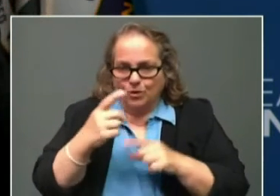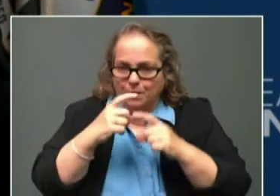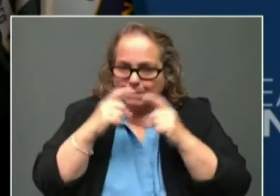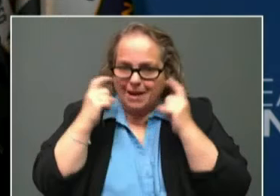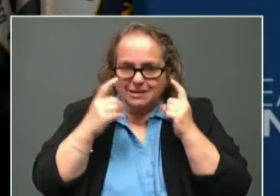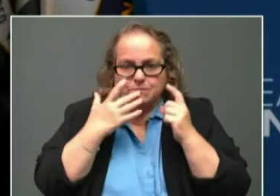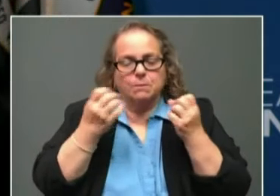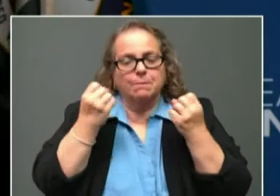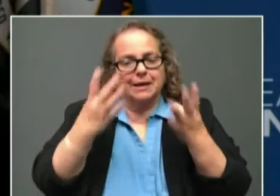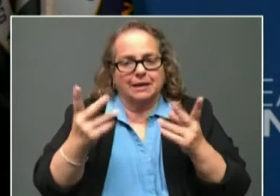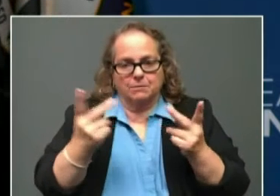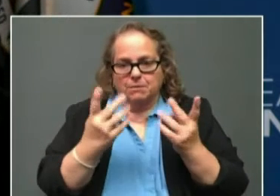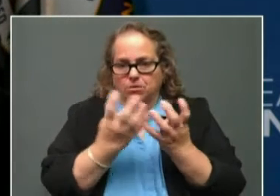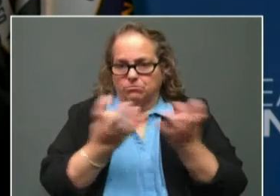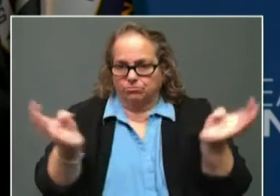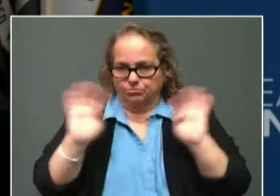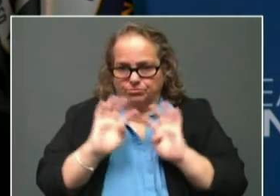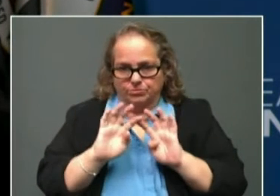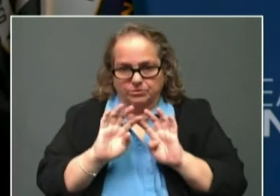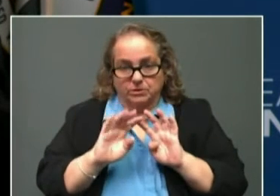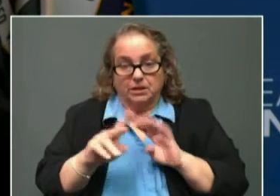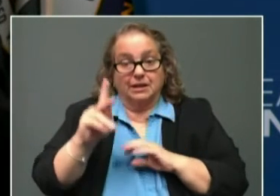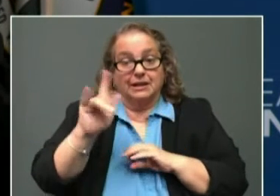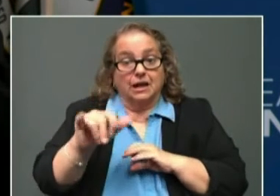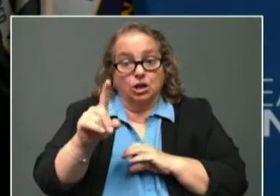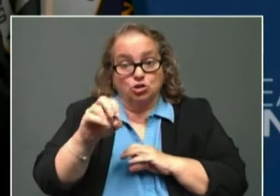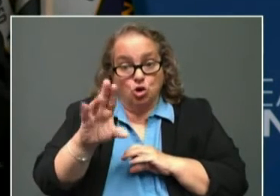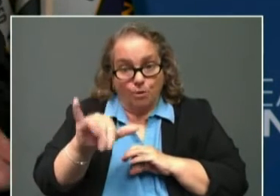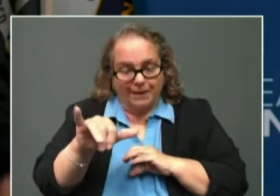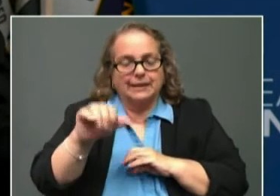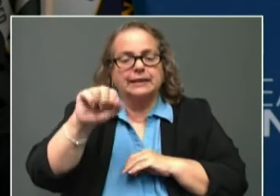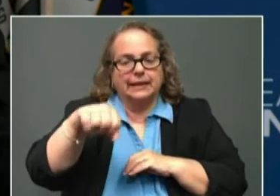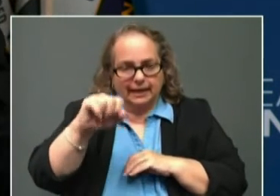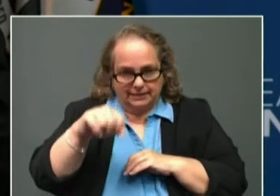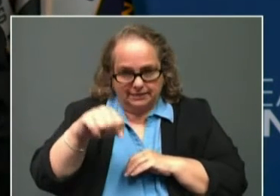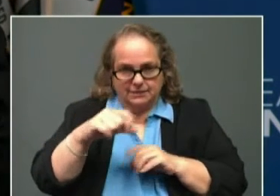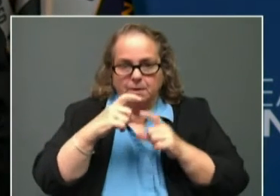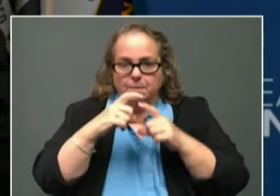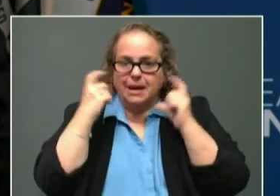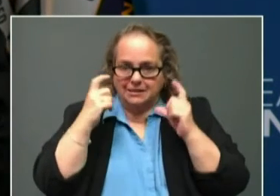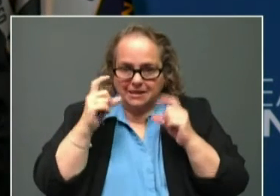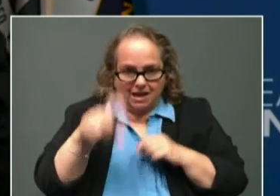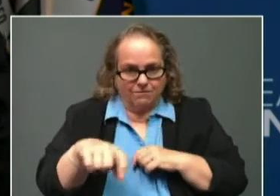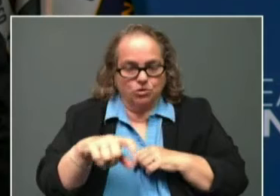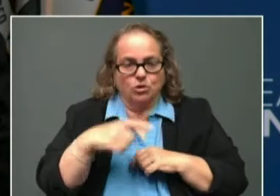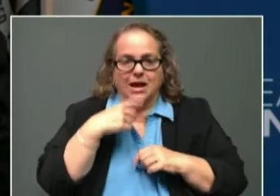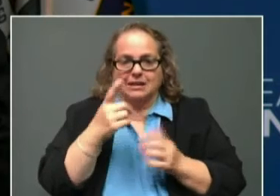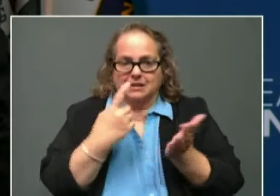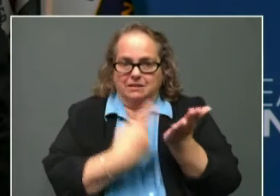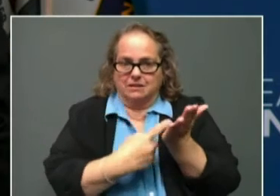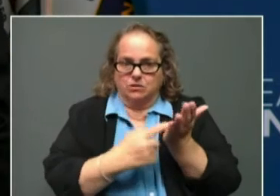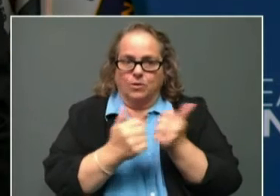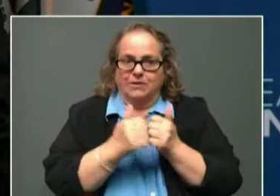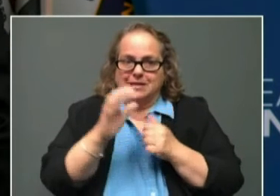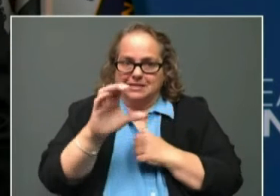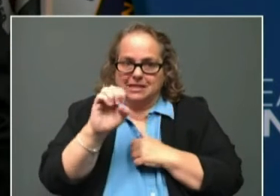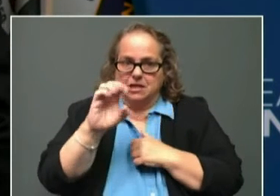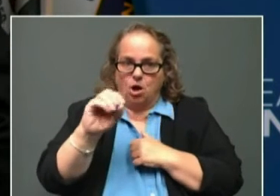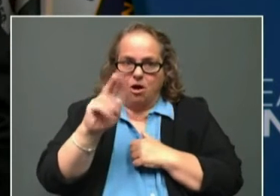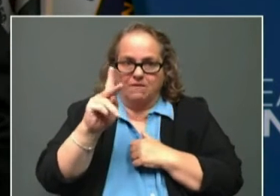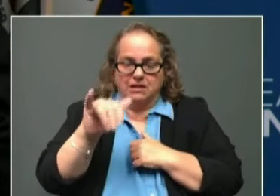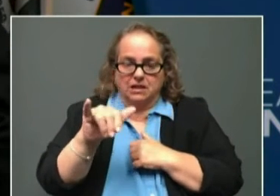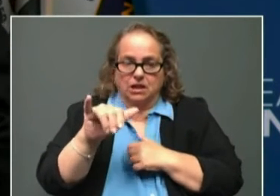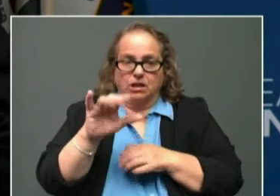together. Things like the Kentucky Derby, you still have to wear a mask. I spoke to the CEO of the Kentucky Derby of Churchill